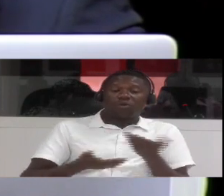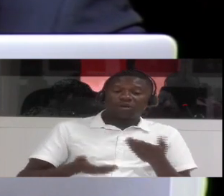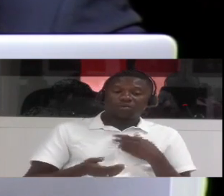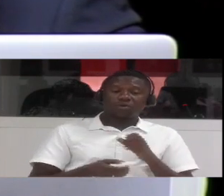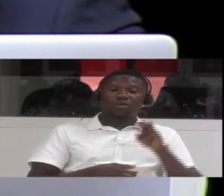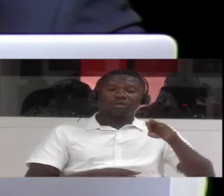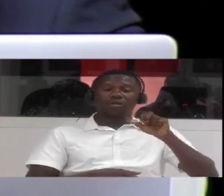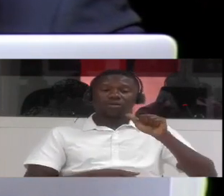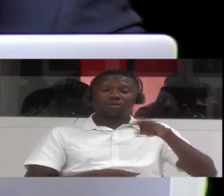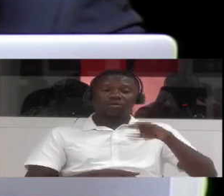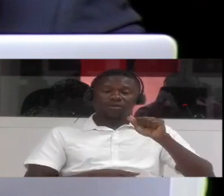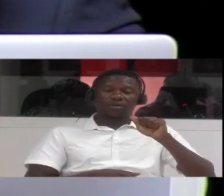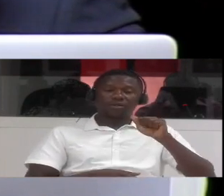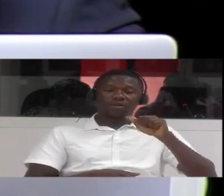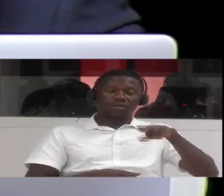Namana. Yes.